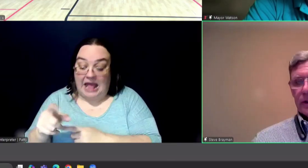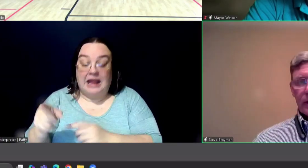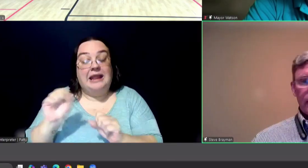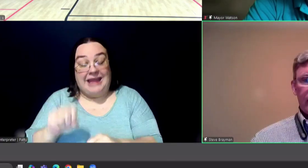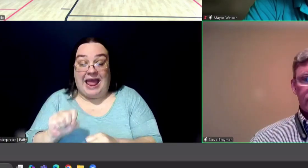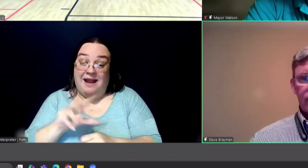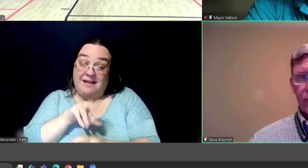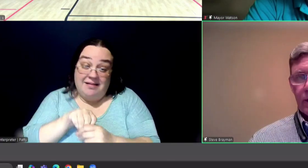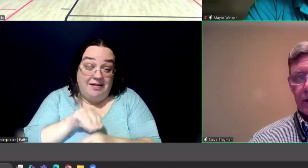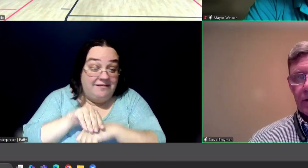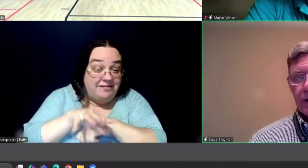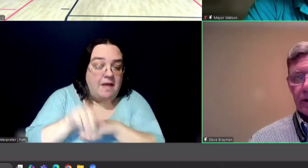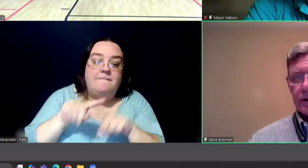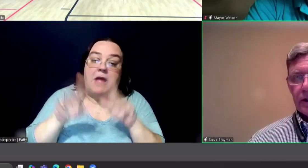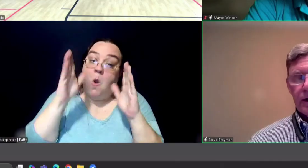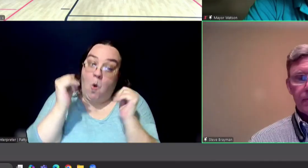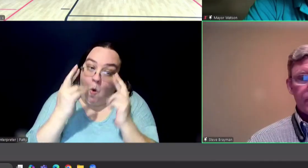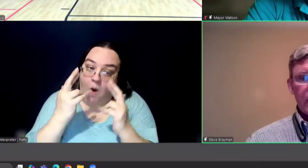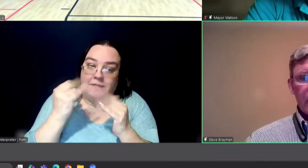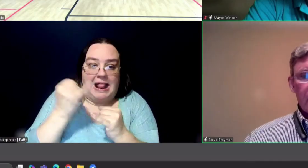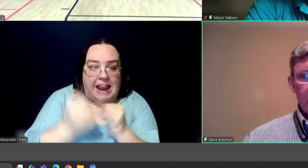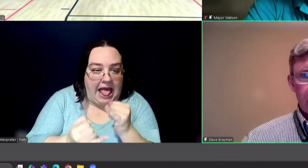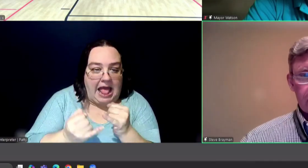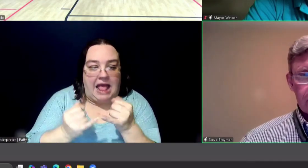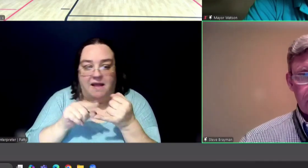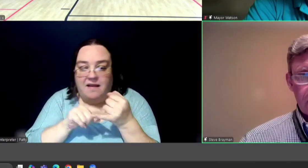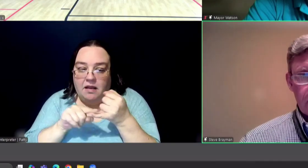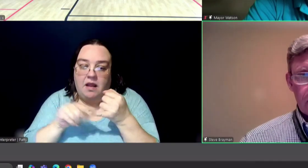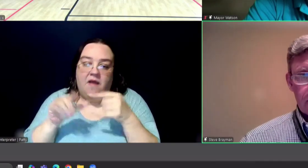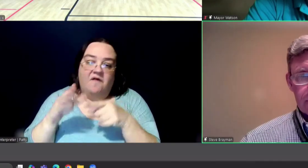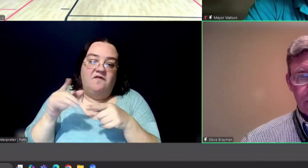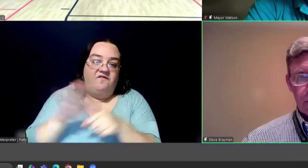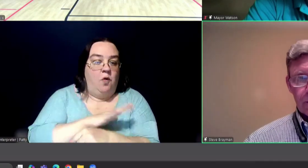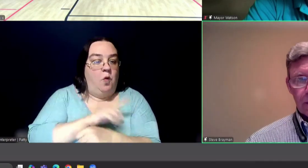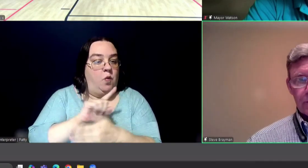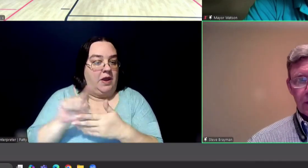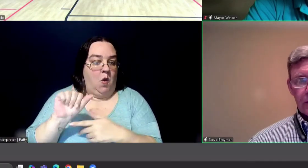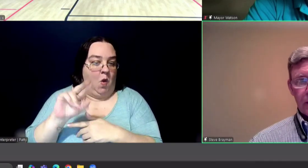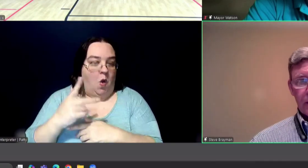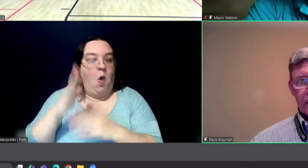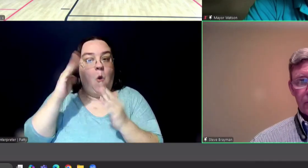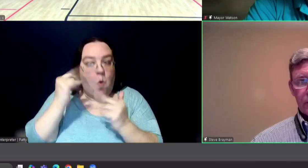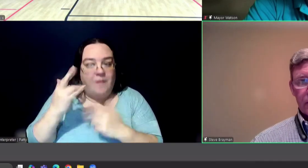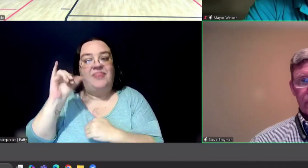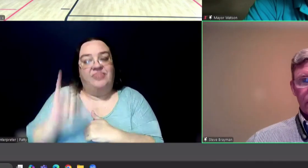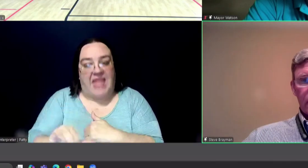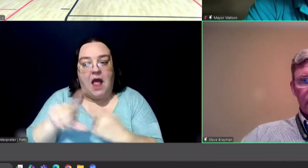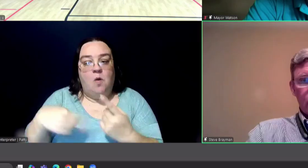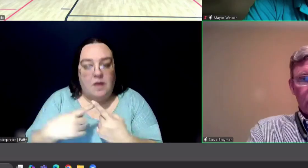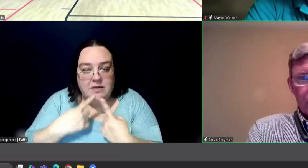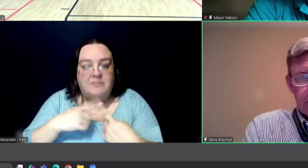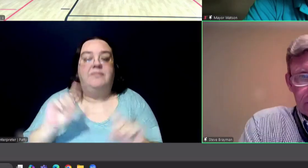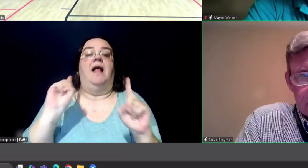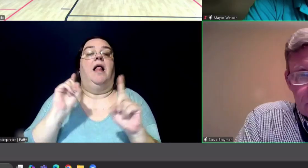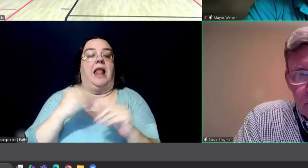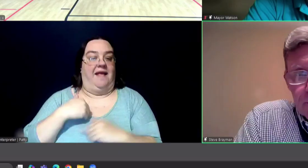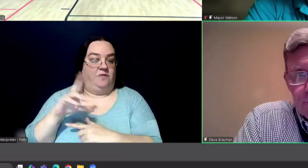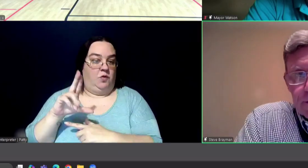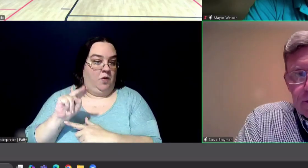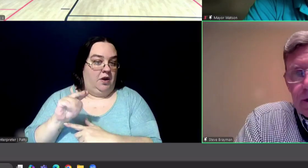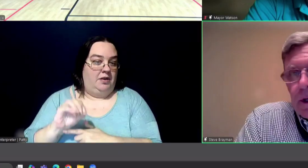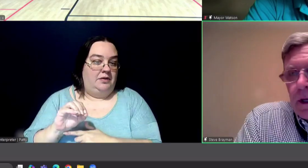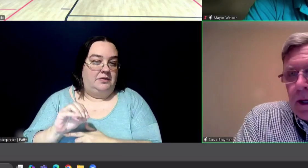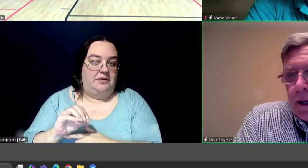hoping that the last full week in August is the week that we obtain UNO. We're pushing on